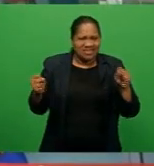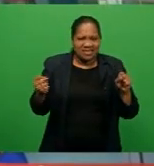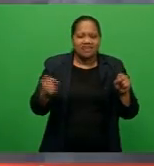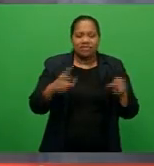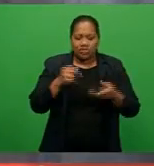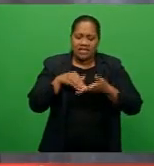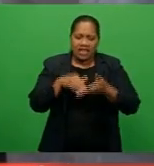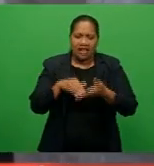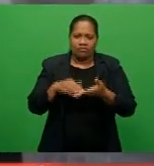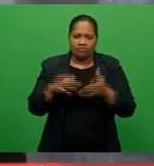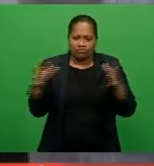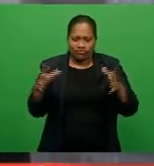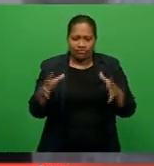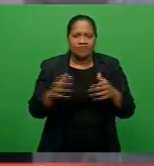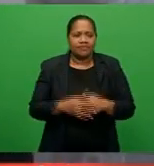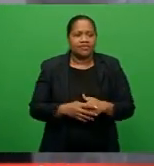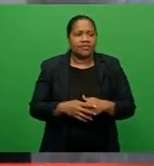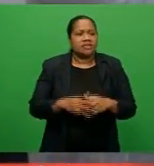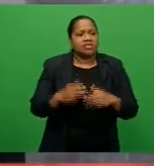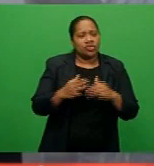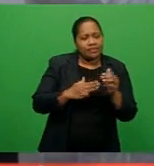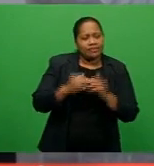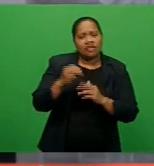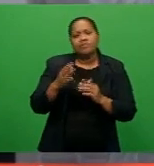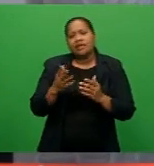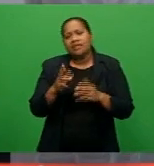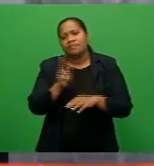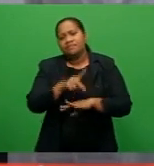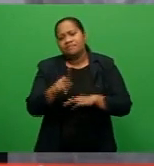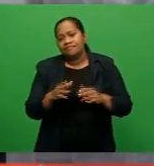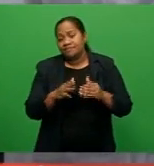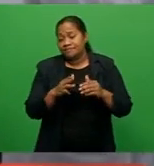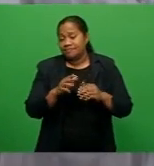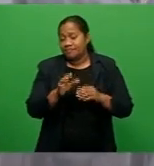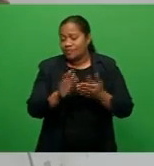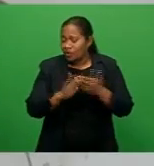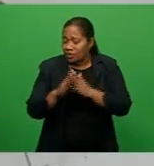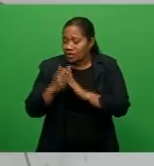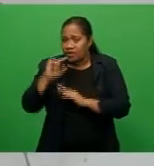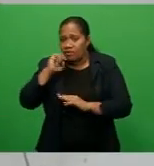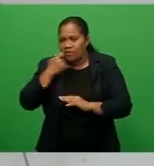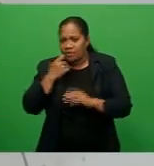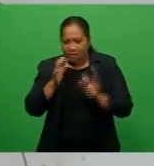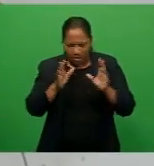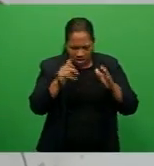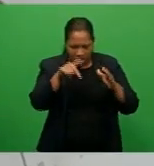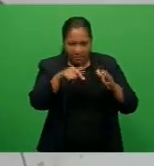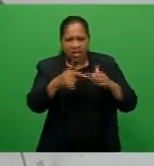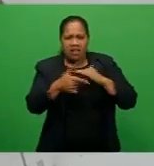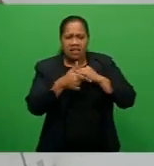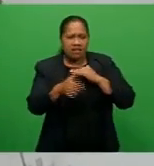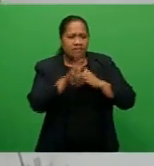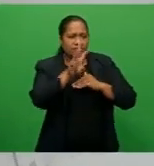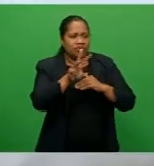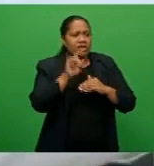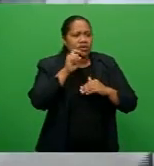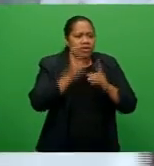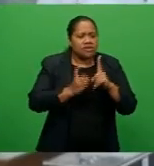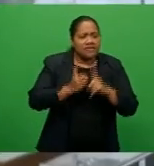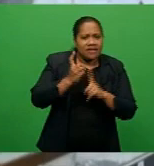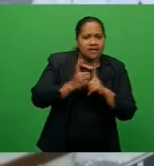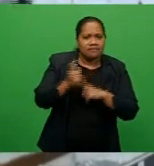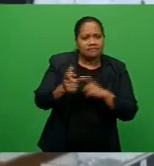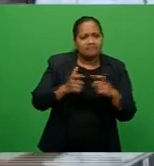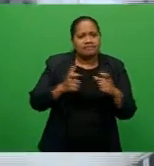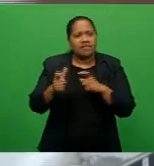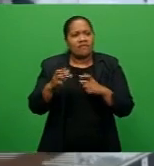The lab, managed by the Pacific Community, will be classified at Containment Level 3, which will develop controls